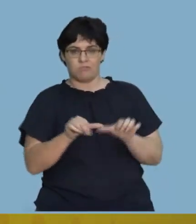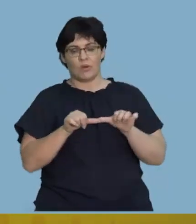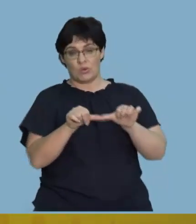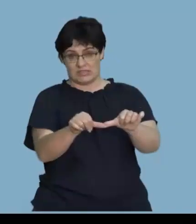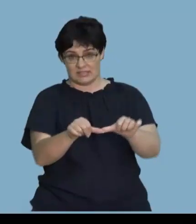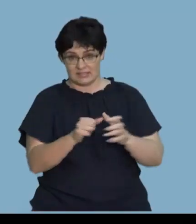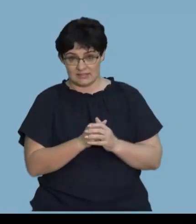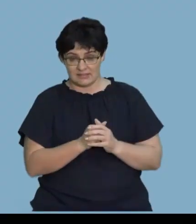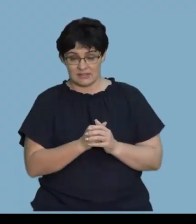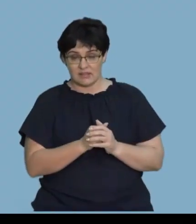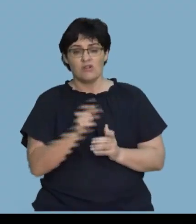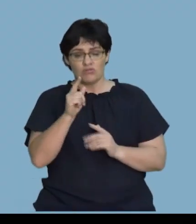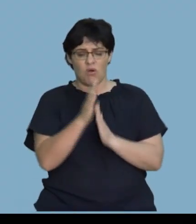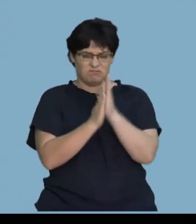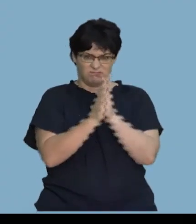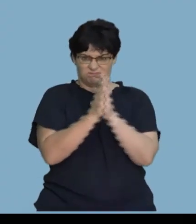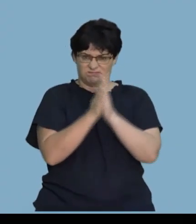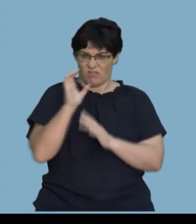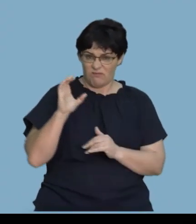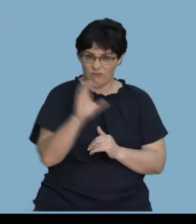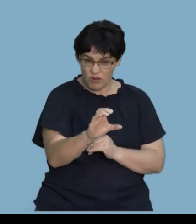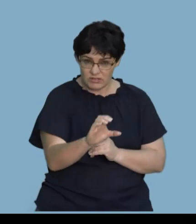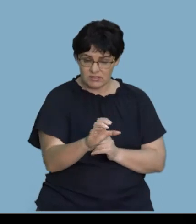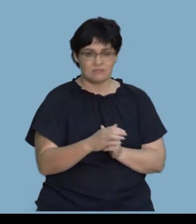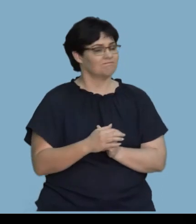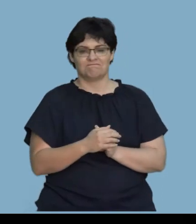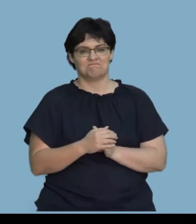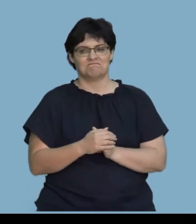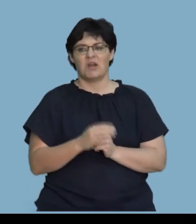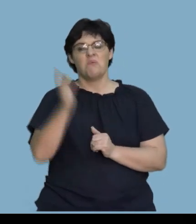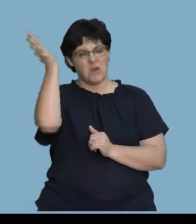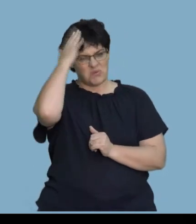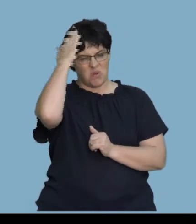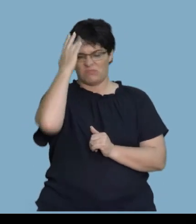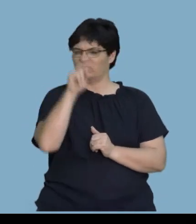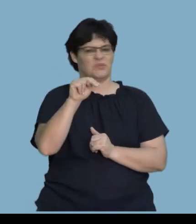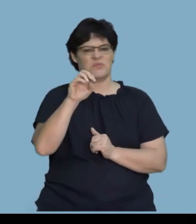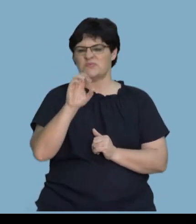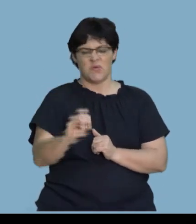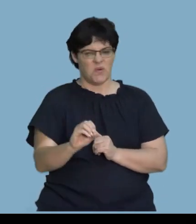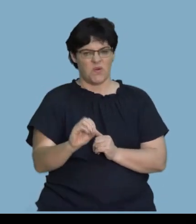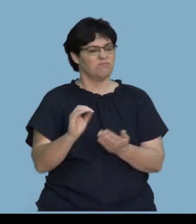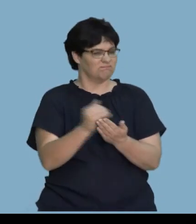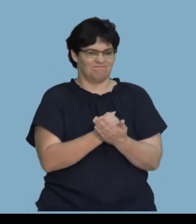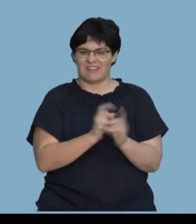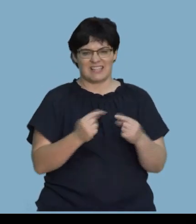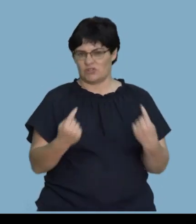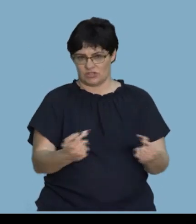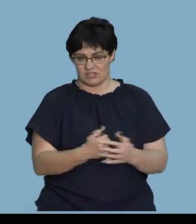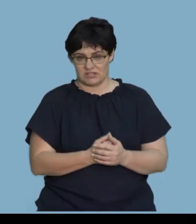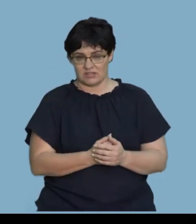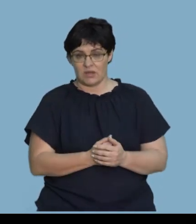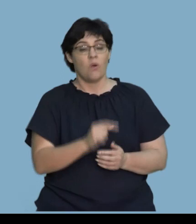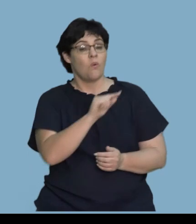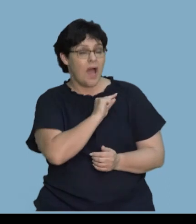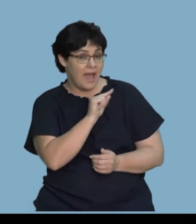long as there is frictional force, then we know that the total mechanical energy will not be conserved, okay? Okay, because the reason